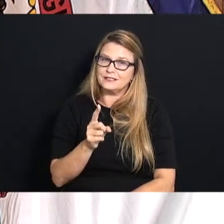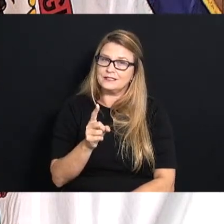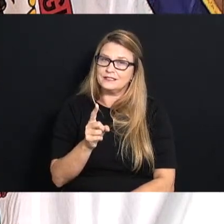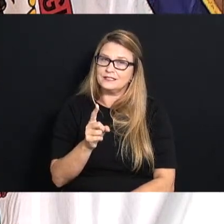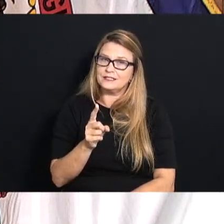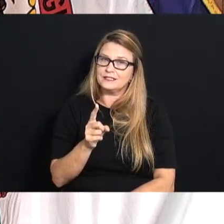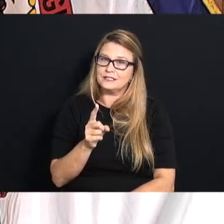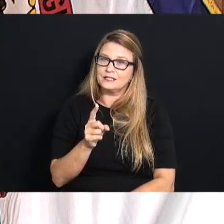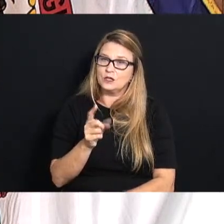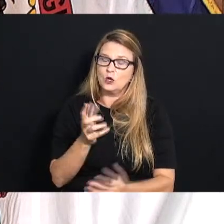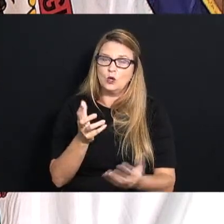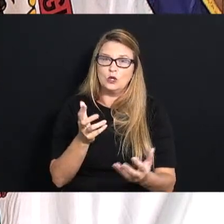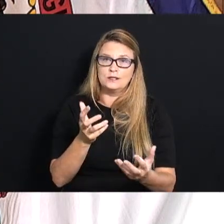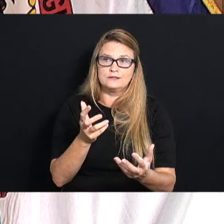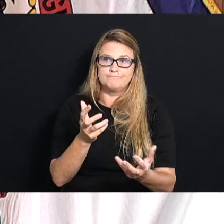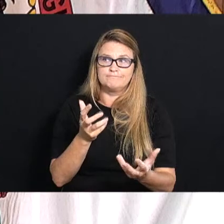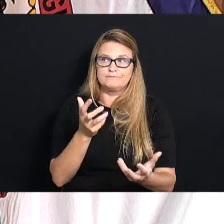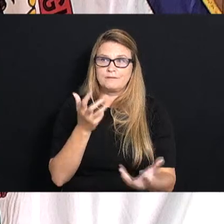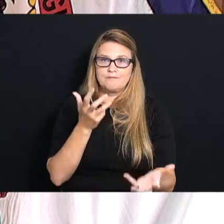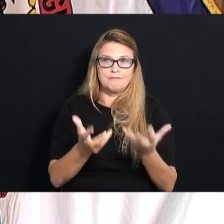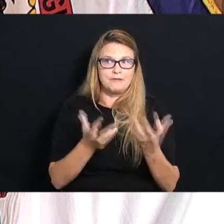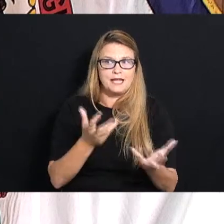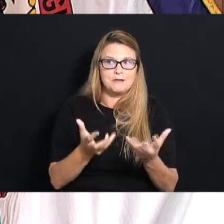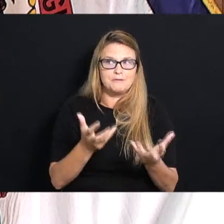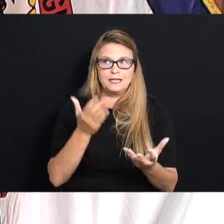love the fact that that maybe we can get some